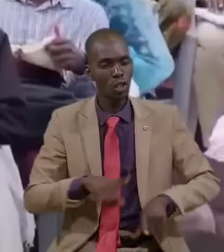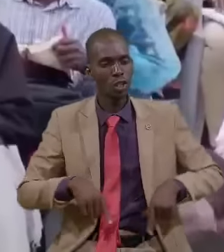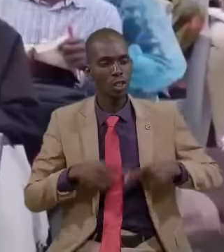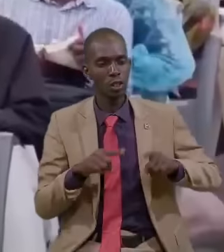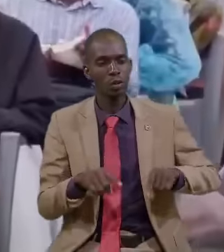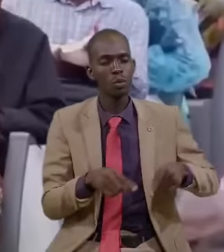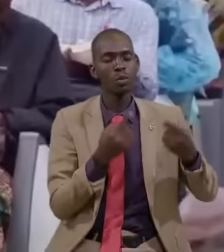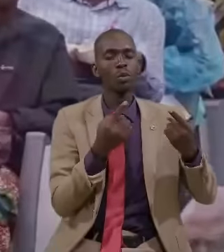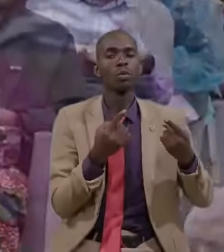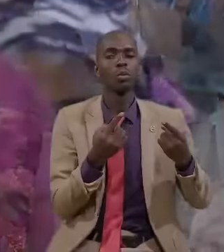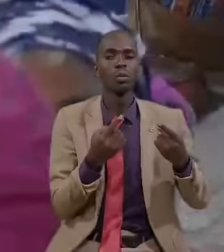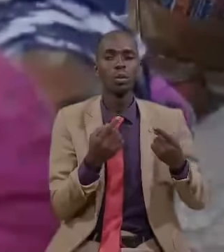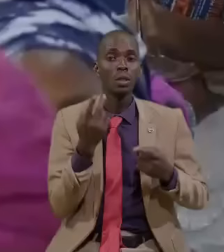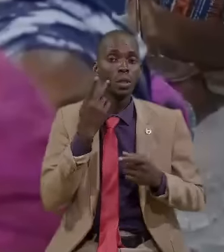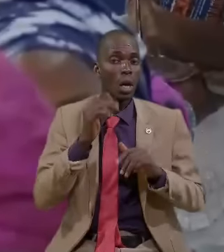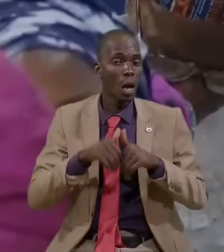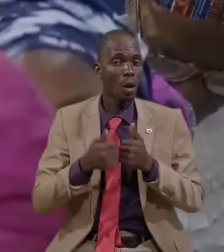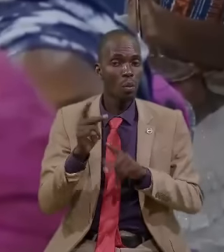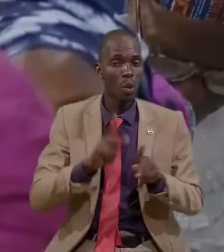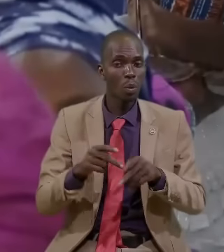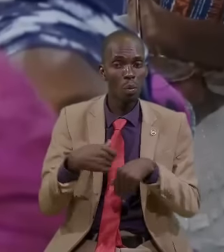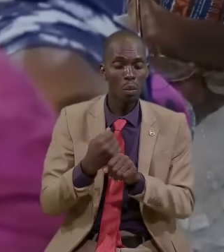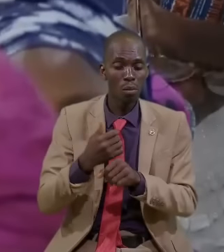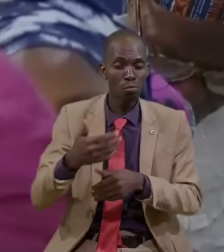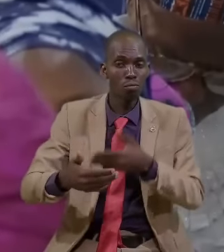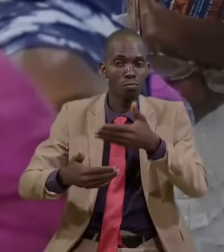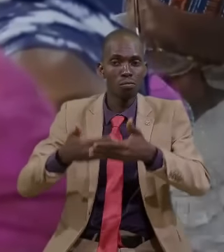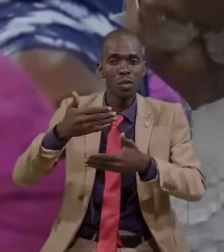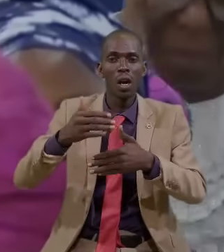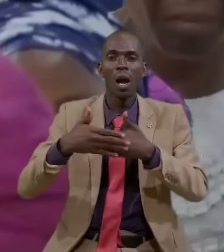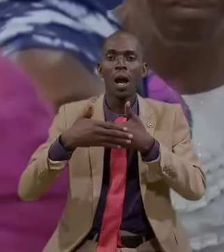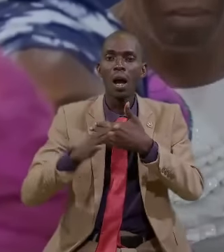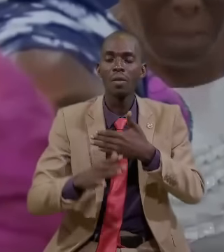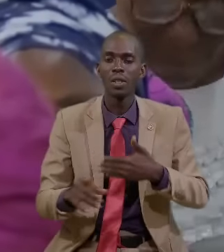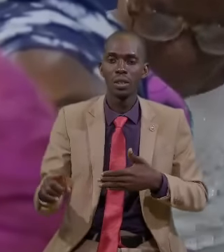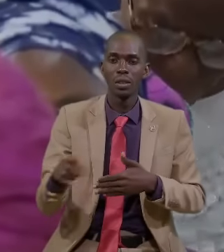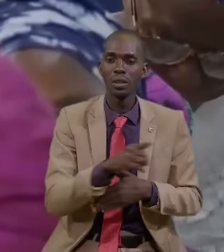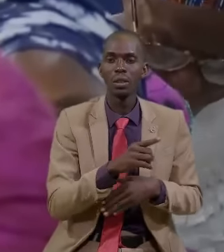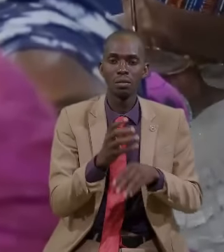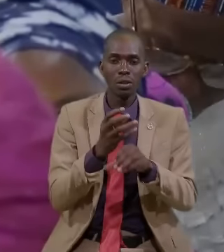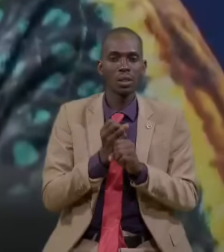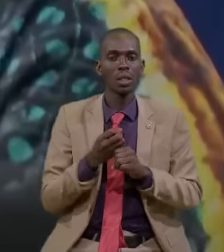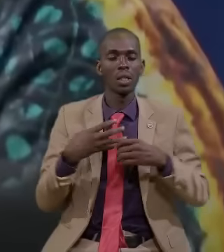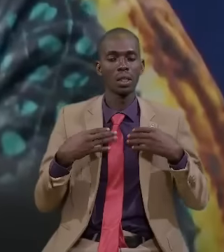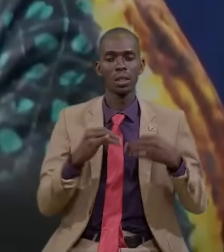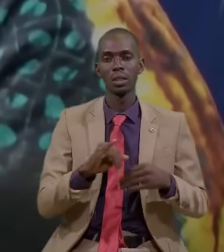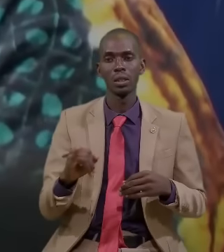they made progress after they were healed? And see how we would make progress after